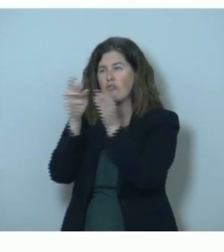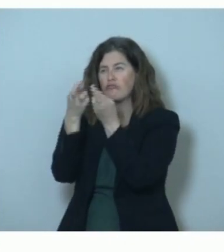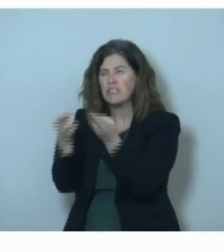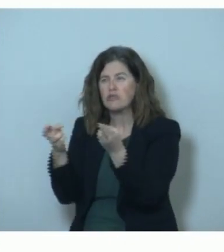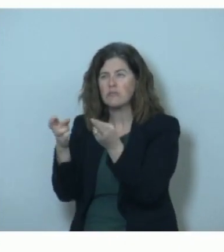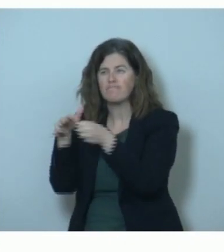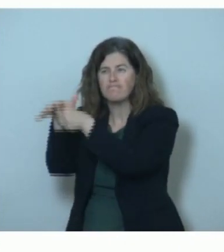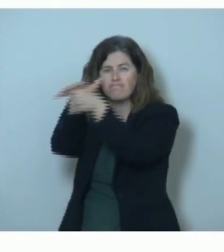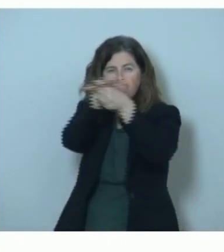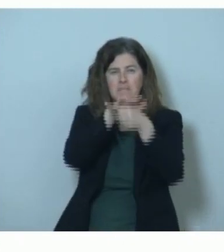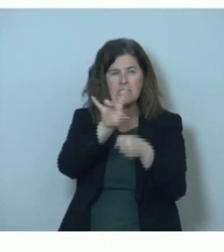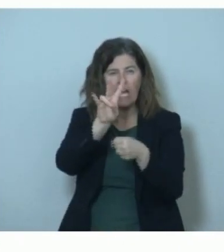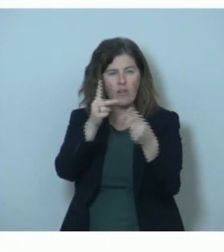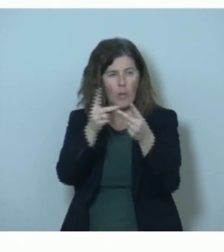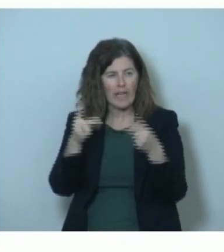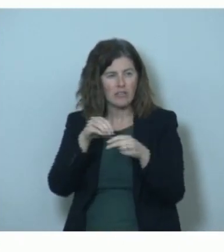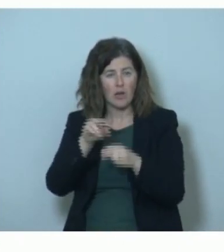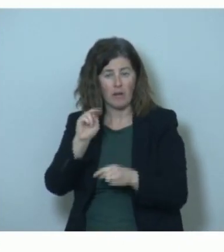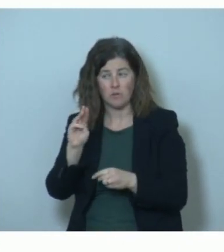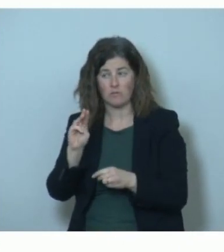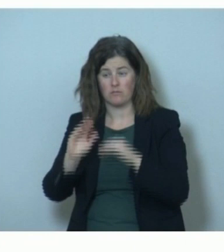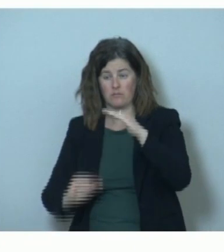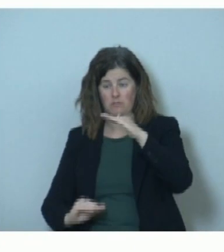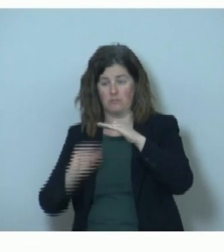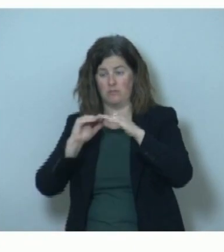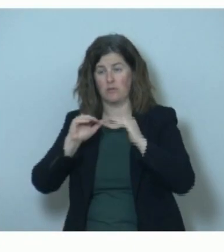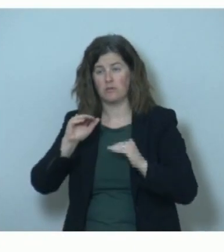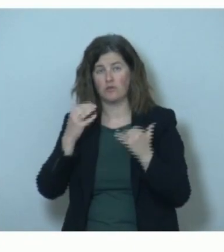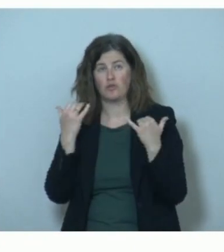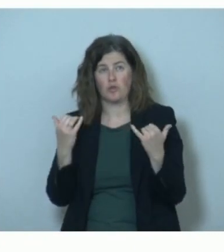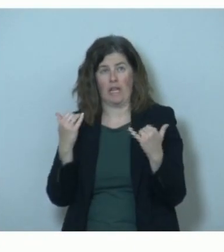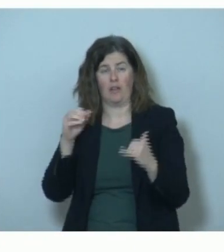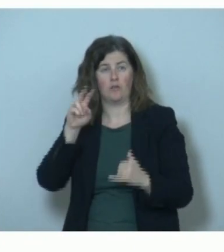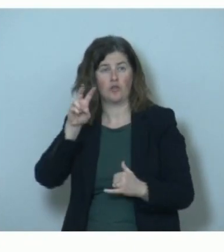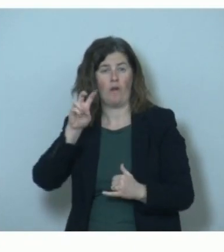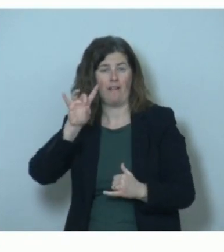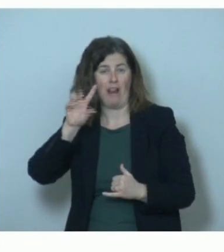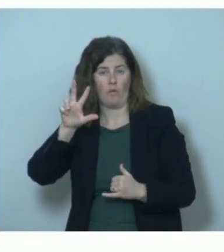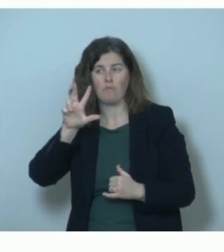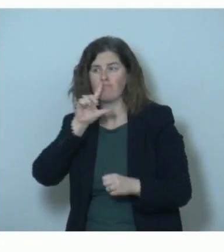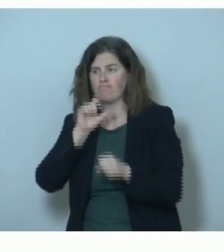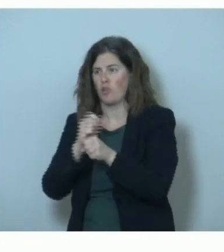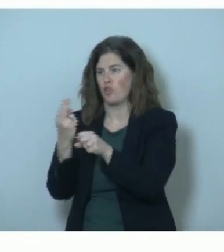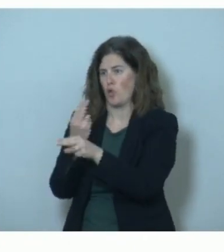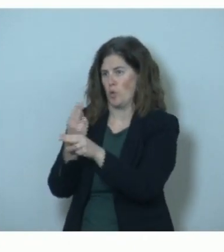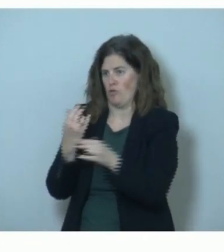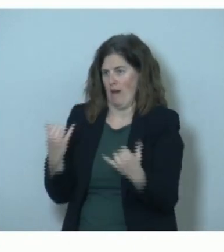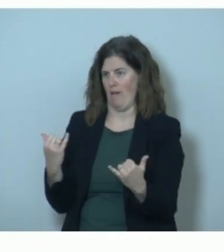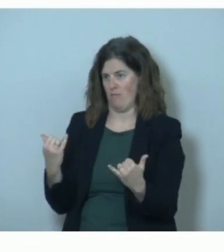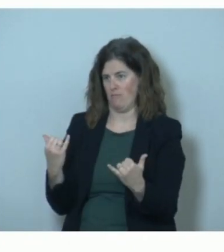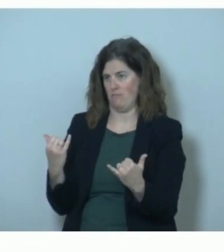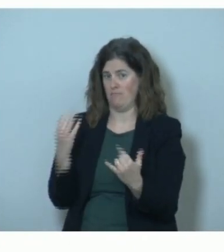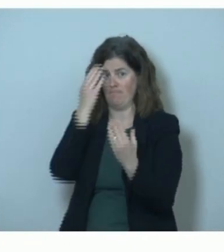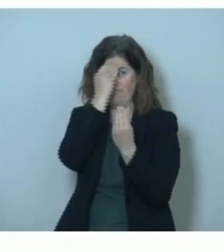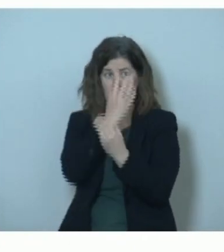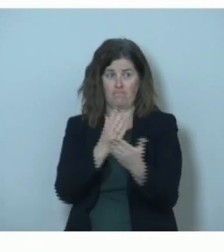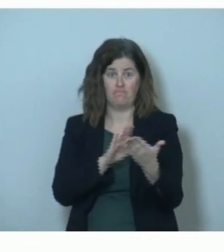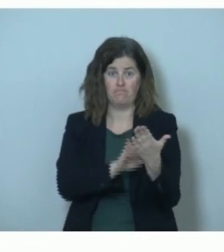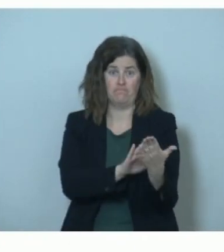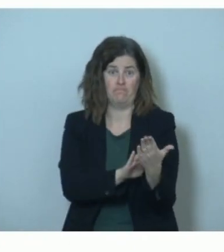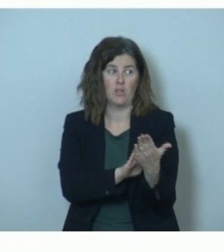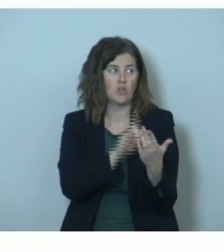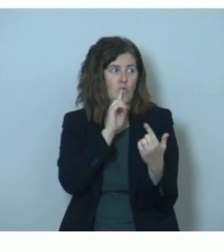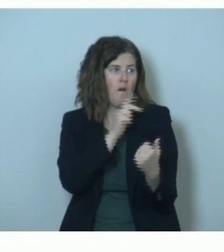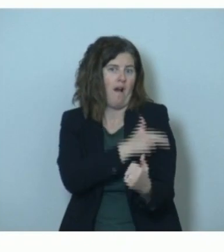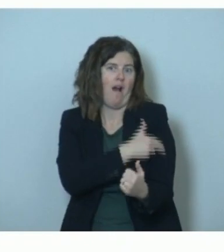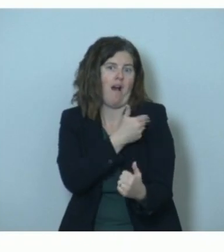in New Mexico, we're at 283 beds filled. And that, I want to give a shout out to our